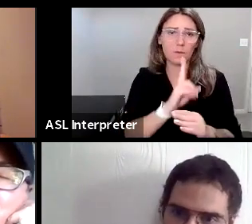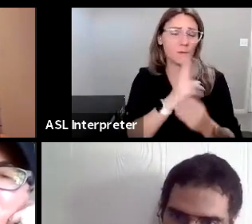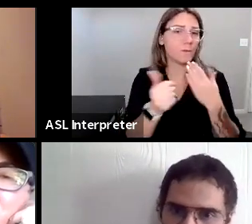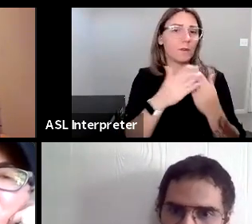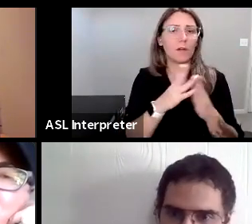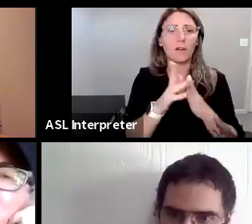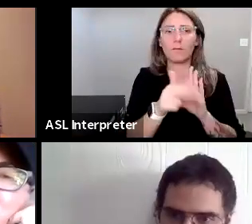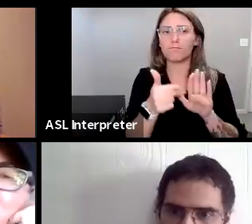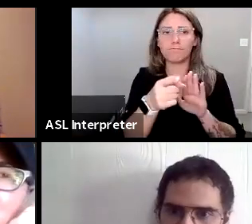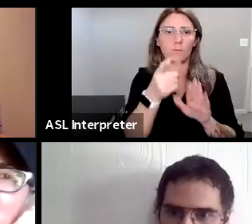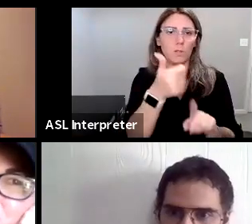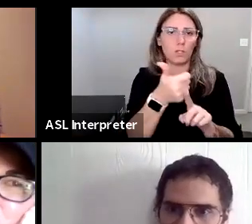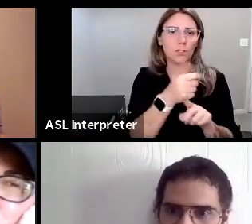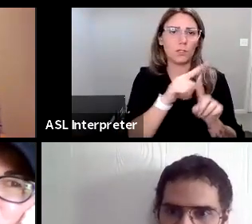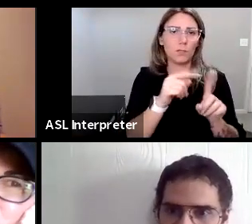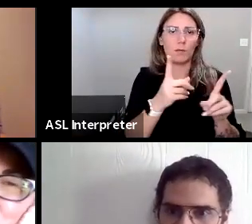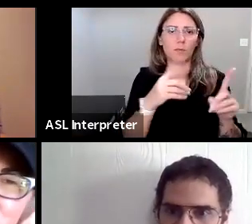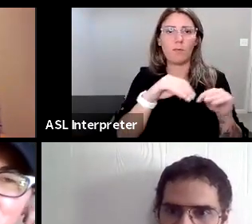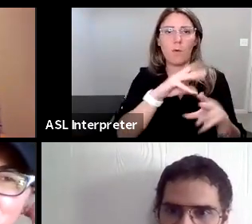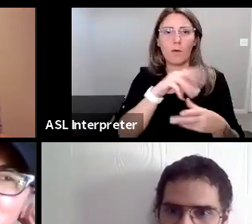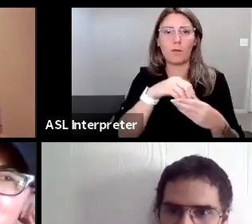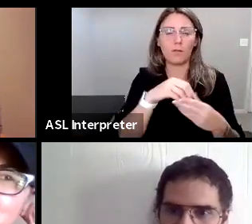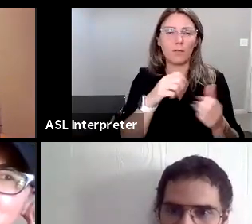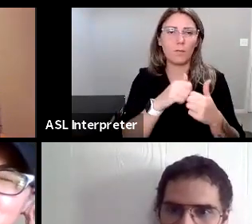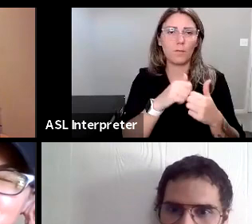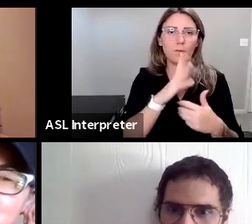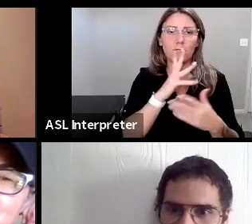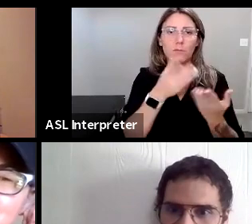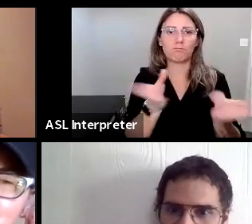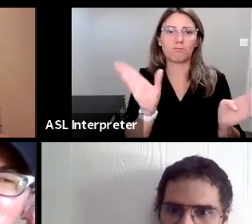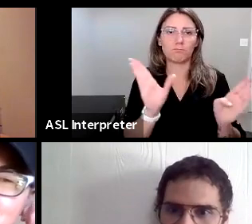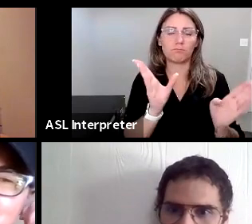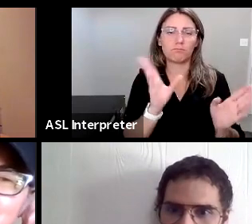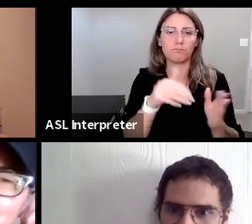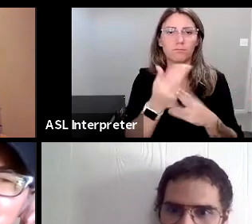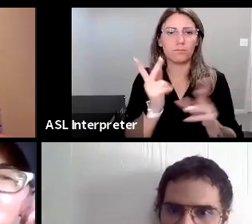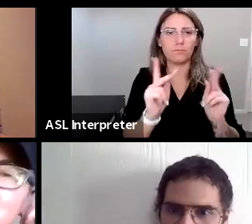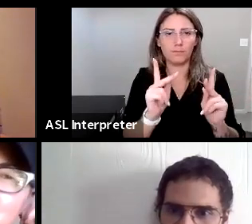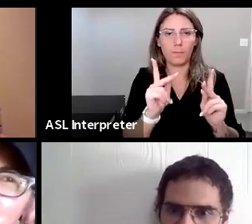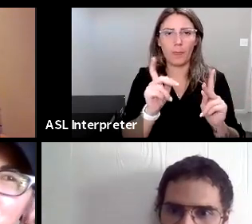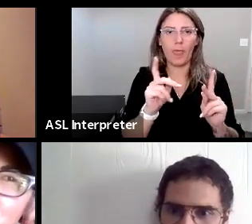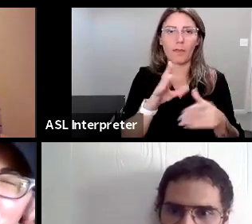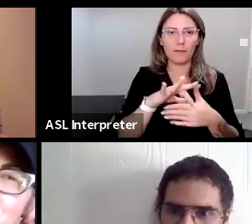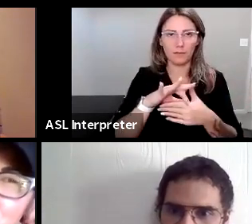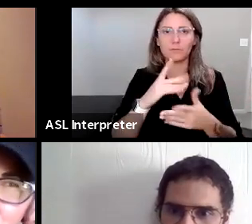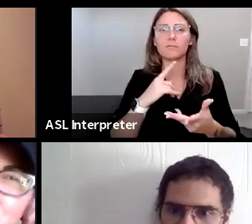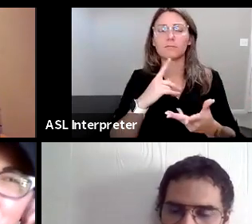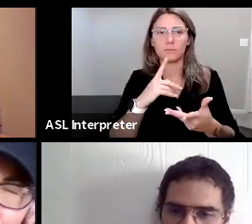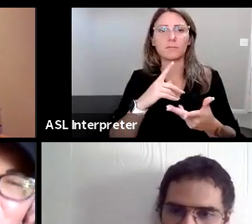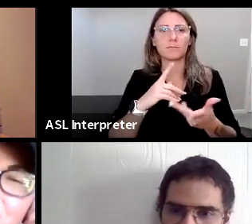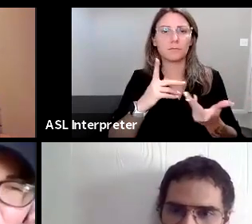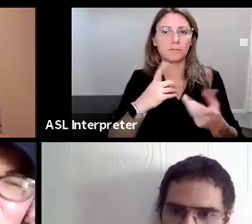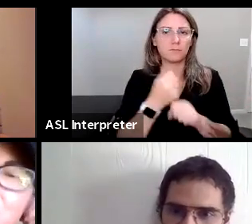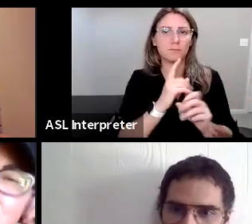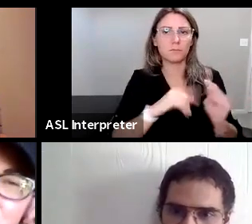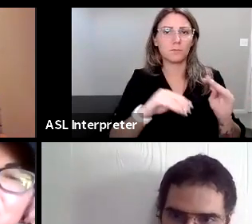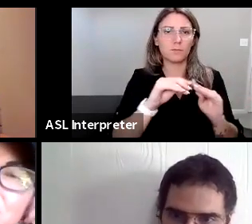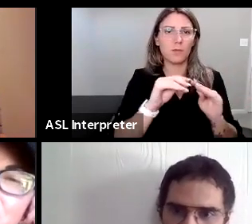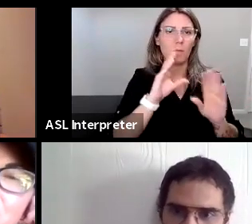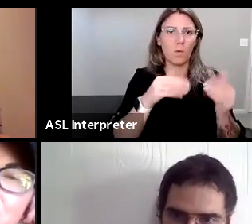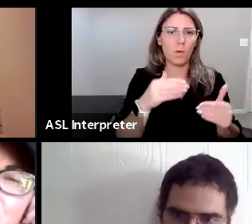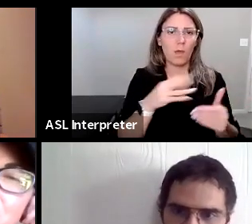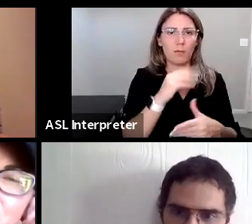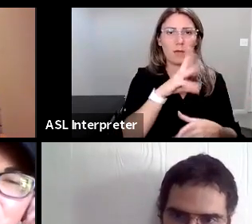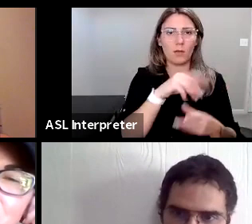self, but then to be more inclusive when you're talking to more people in that context, definitely using that makes it more welcoming and inclusive,